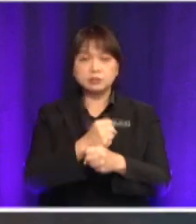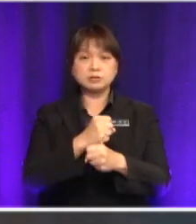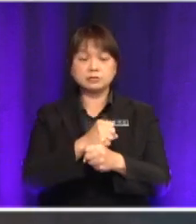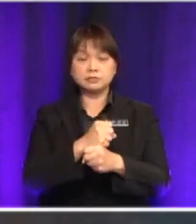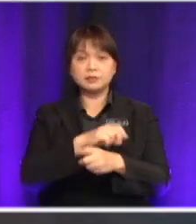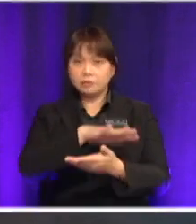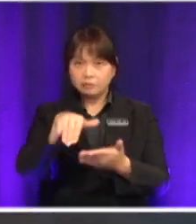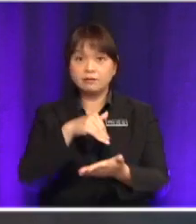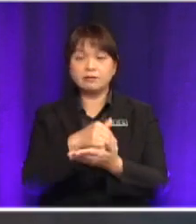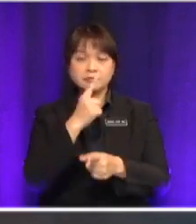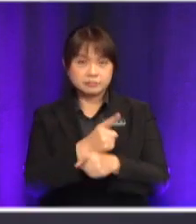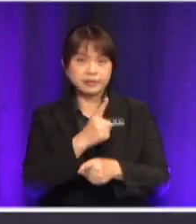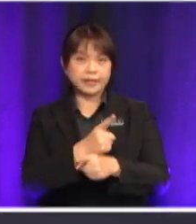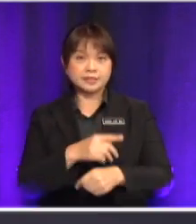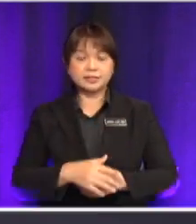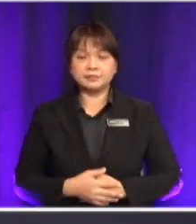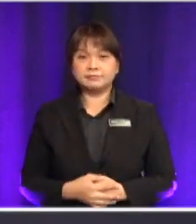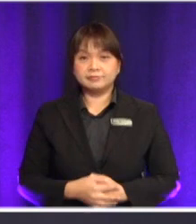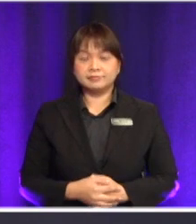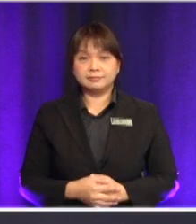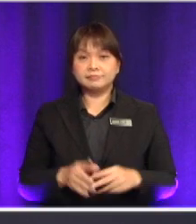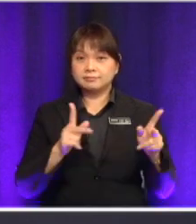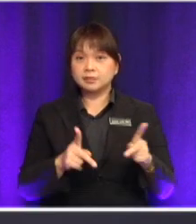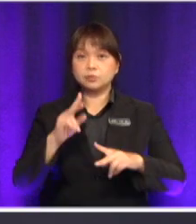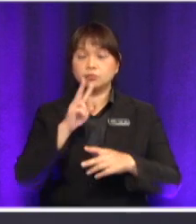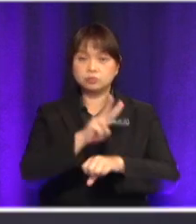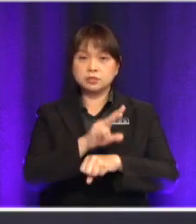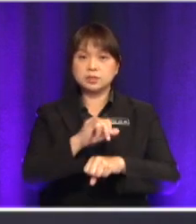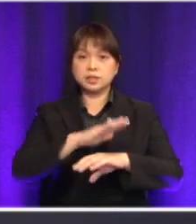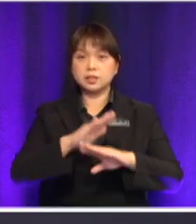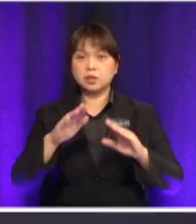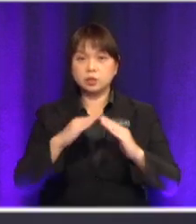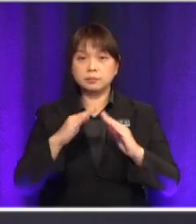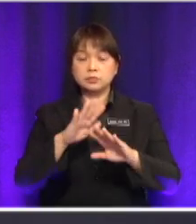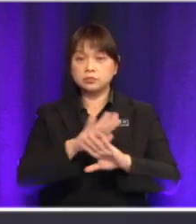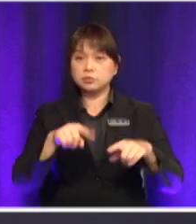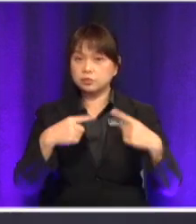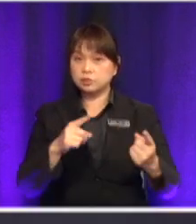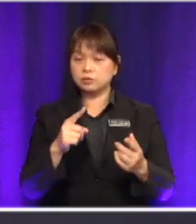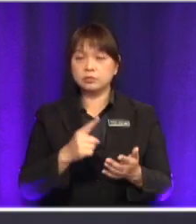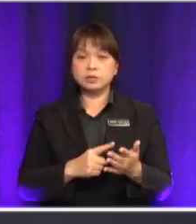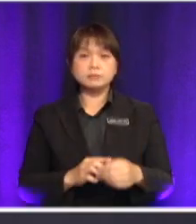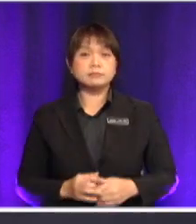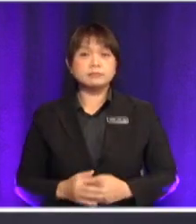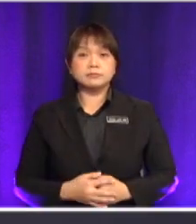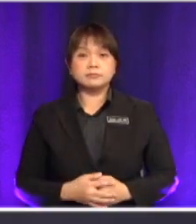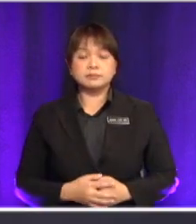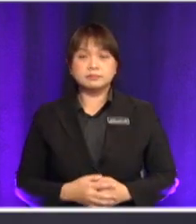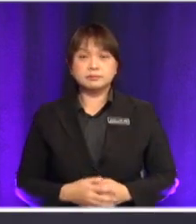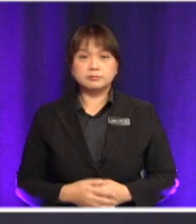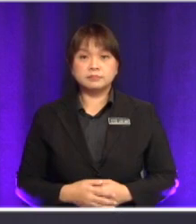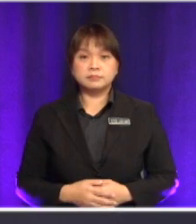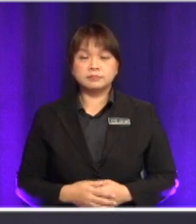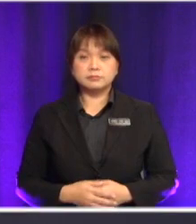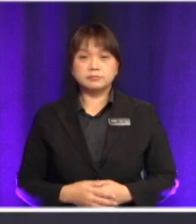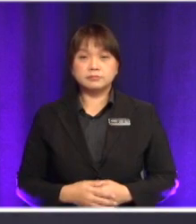you. All right, pupils watching at home, don't go away just yet. We have more to come after this, so stay tuned and we'll be right